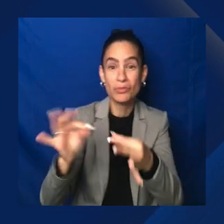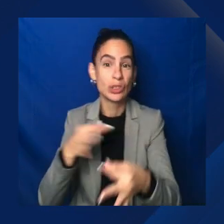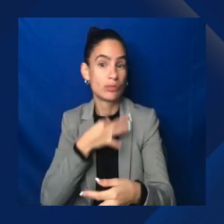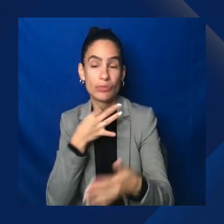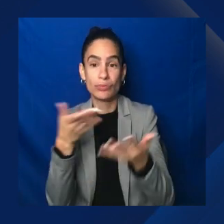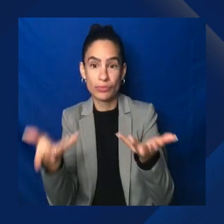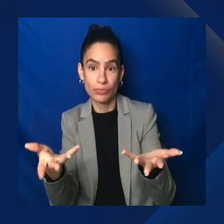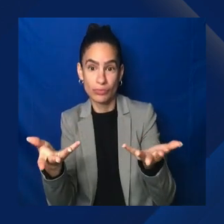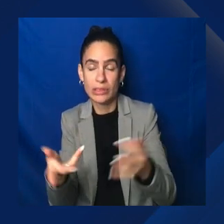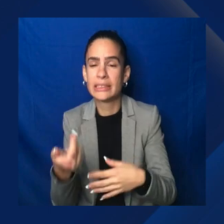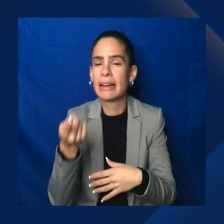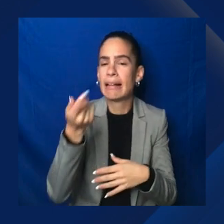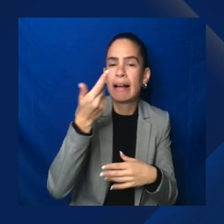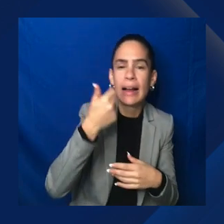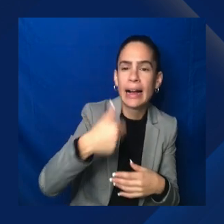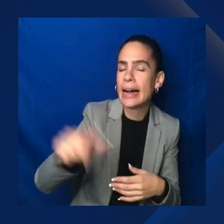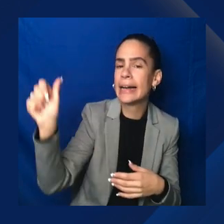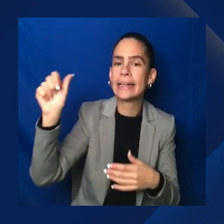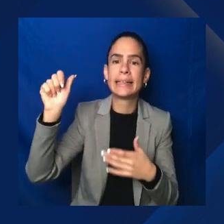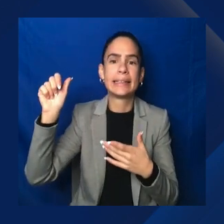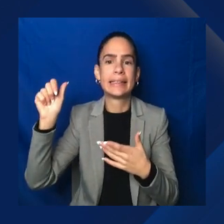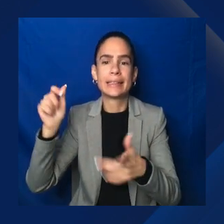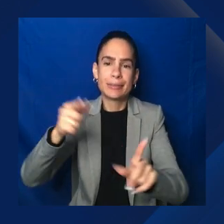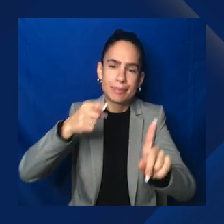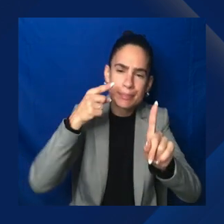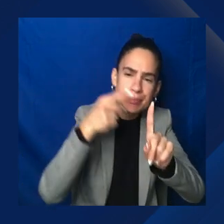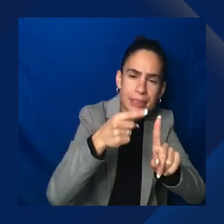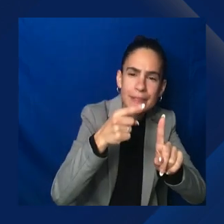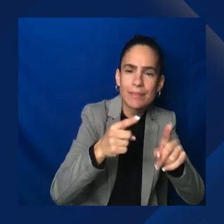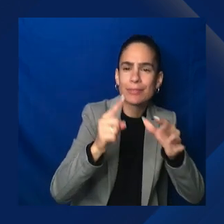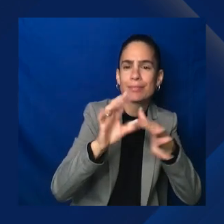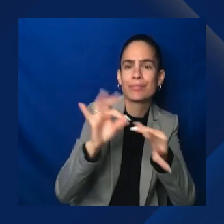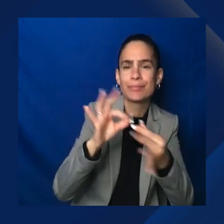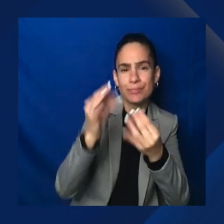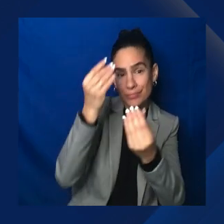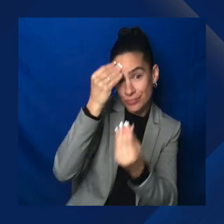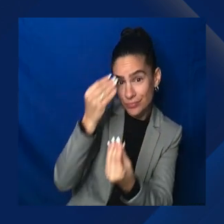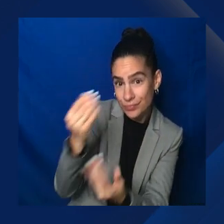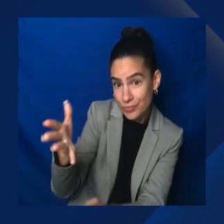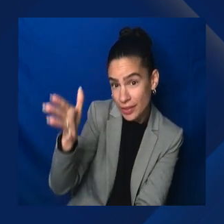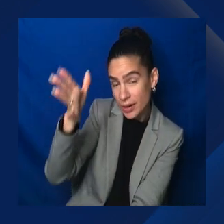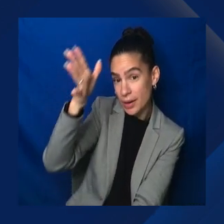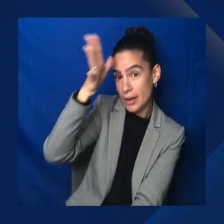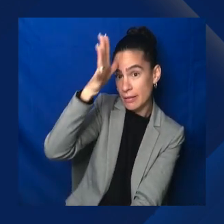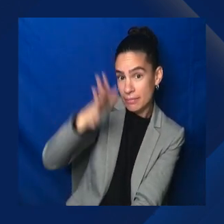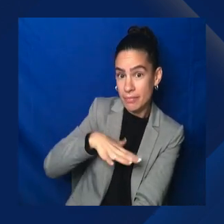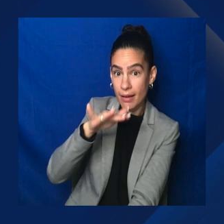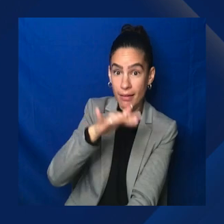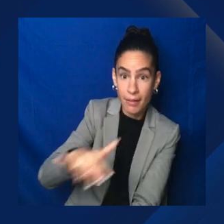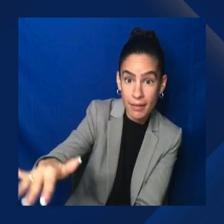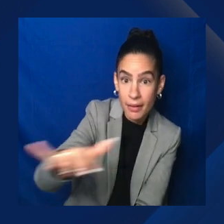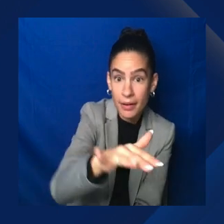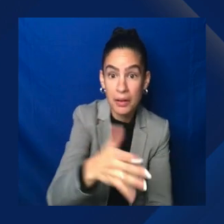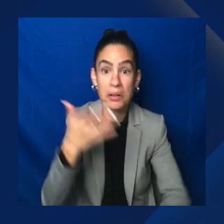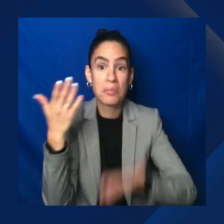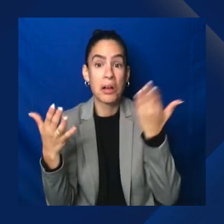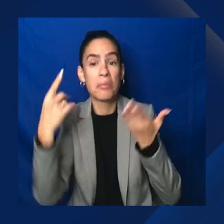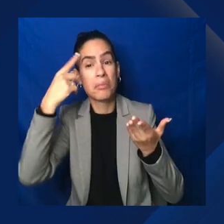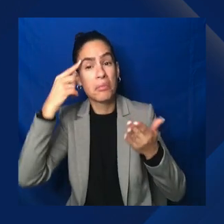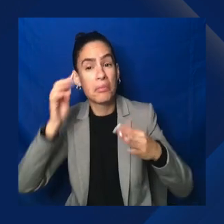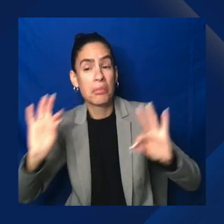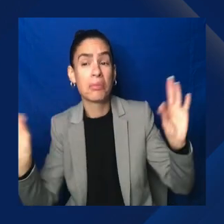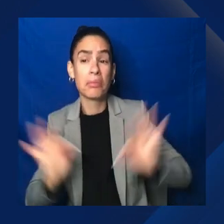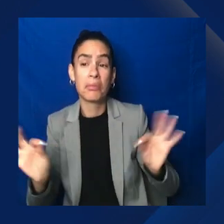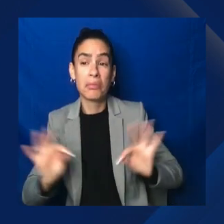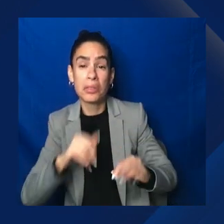any particularized message for men who again, might not see this as an issue. All right. I want to make sure